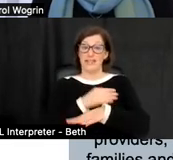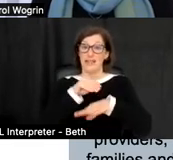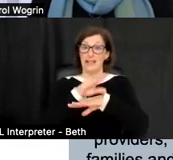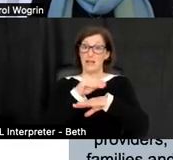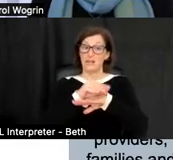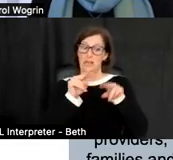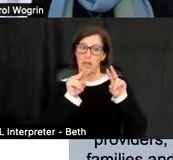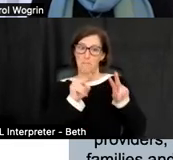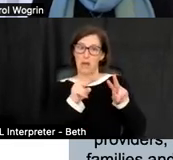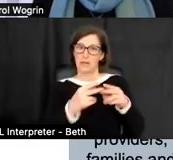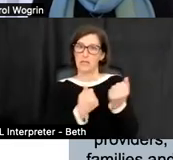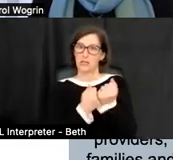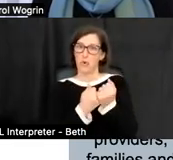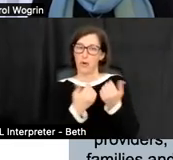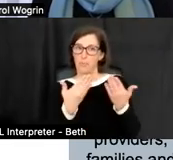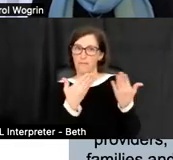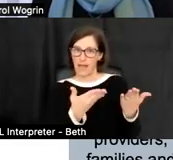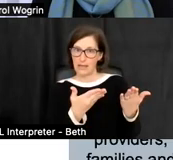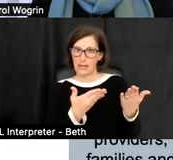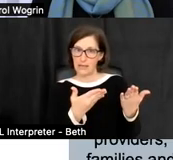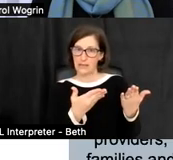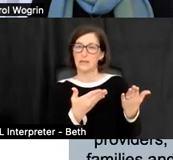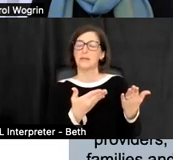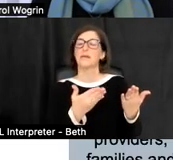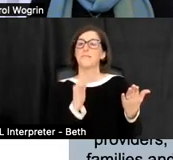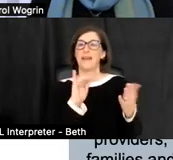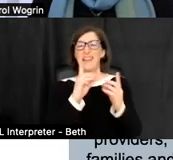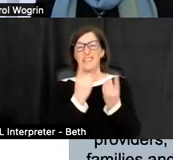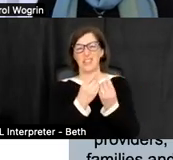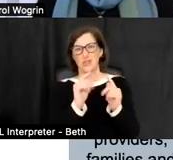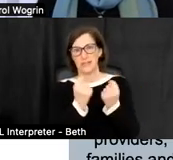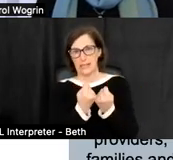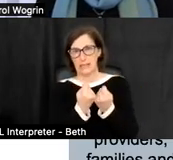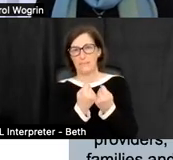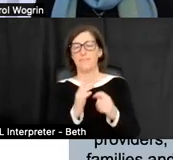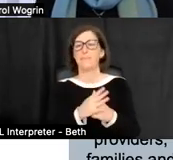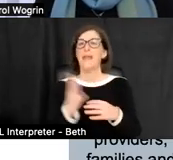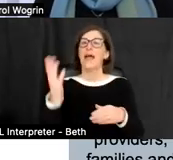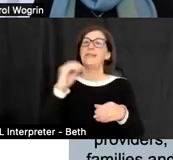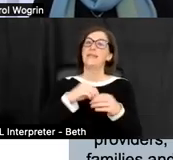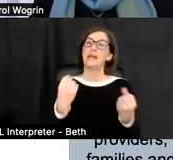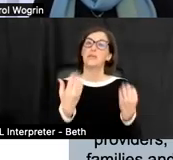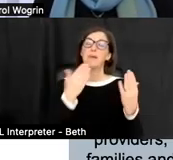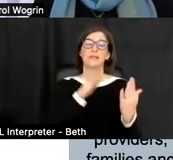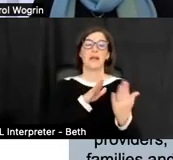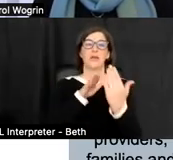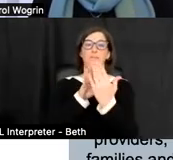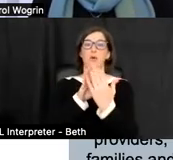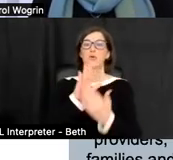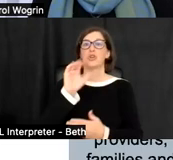that they provide and that is provided by the Gendarmerie district teams. And they engage in multidisciplinary case